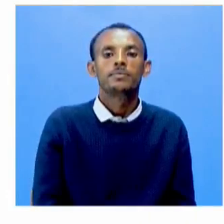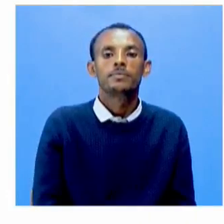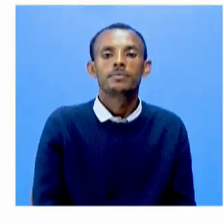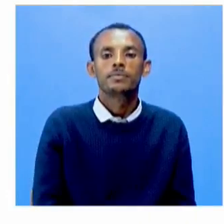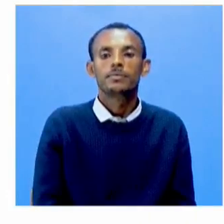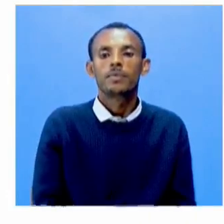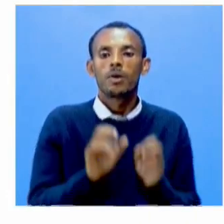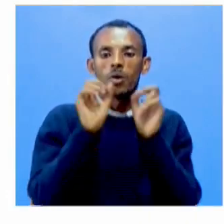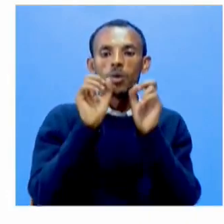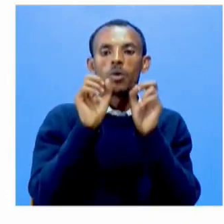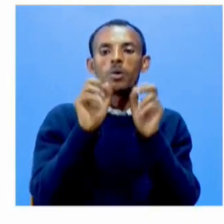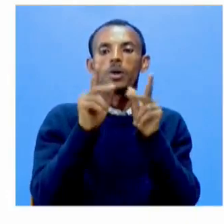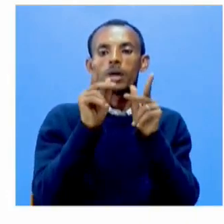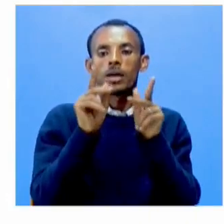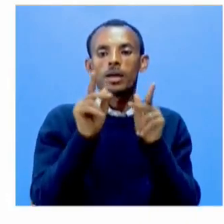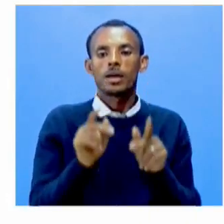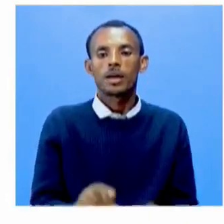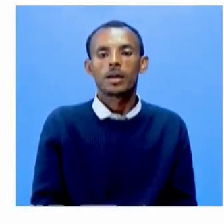Okay.